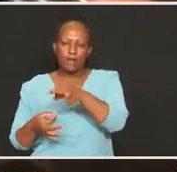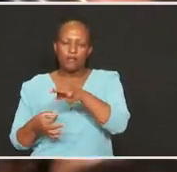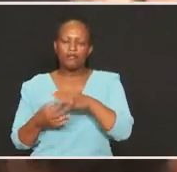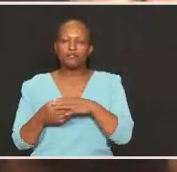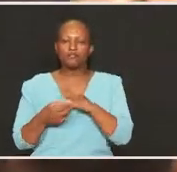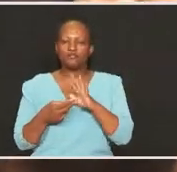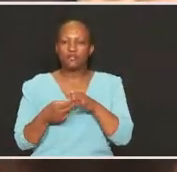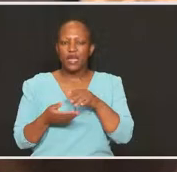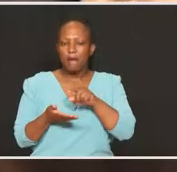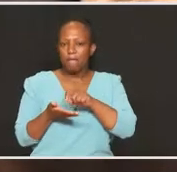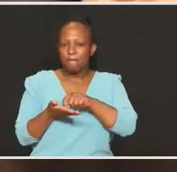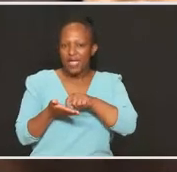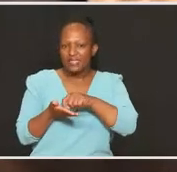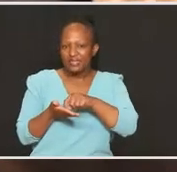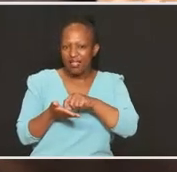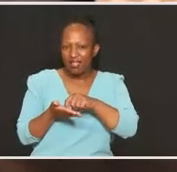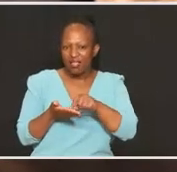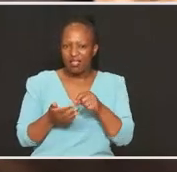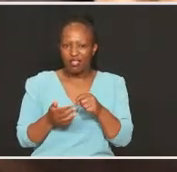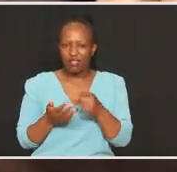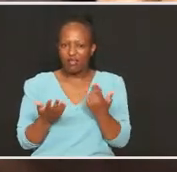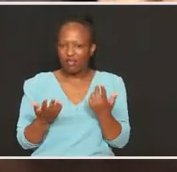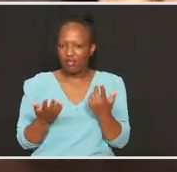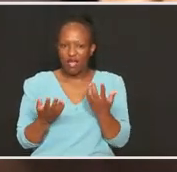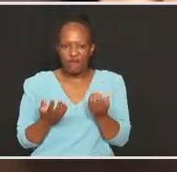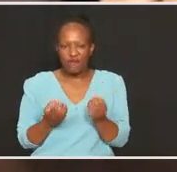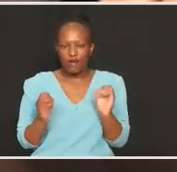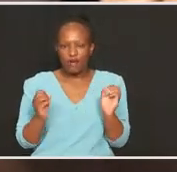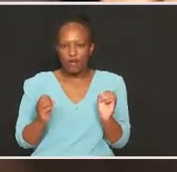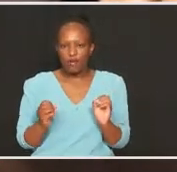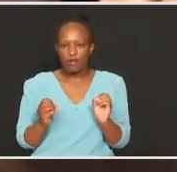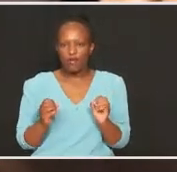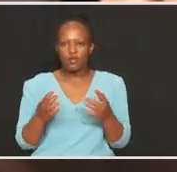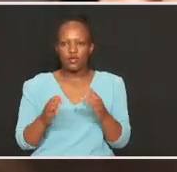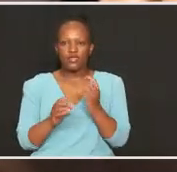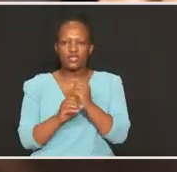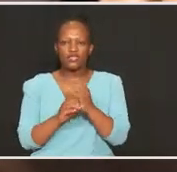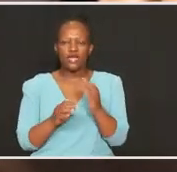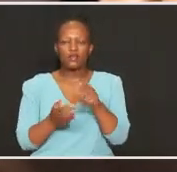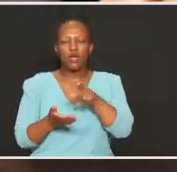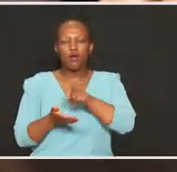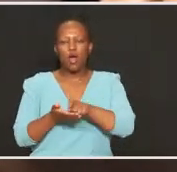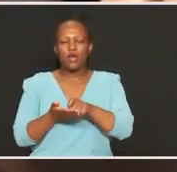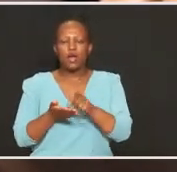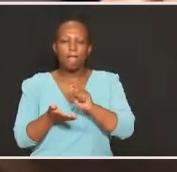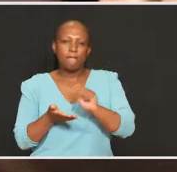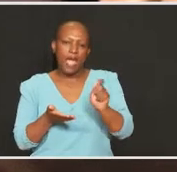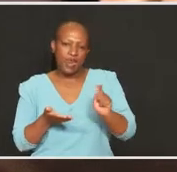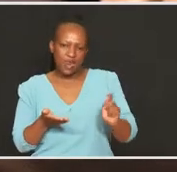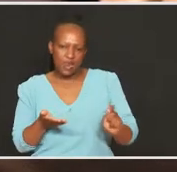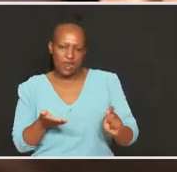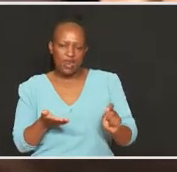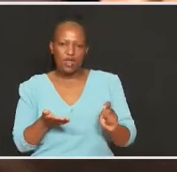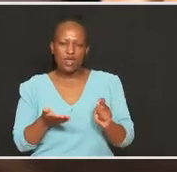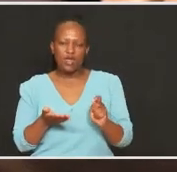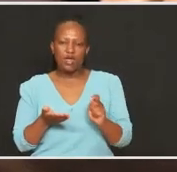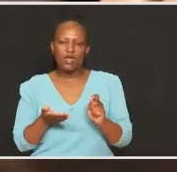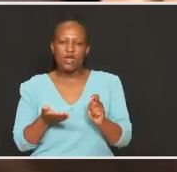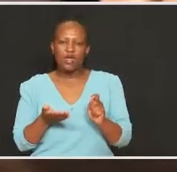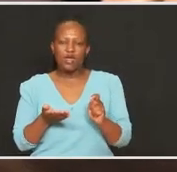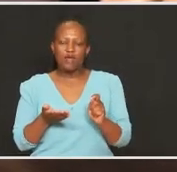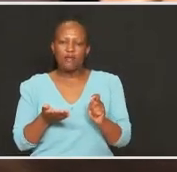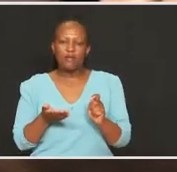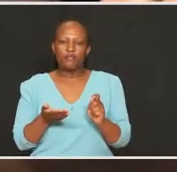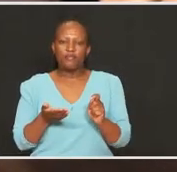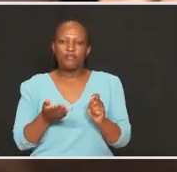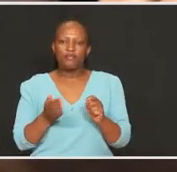have a pencil she began writing with a pin and at the back of a desktop